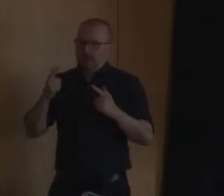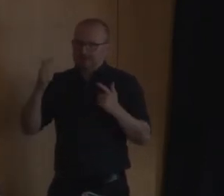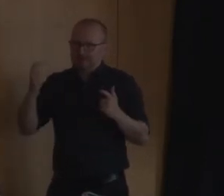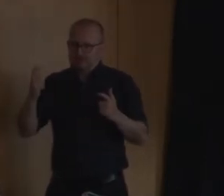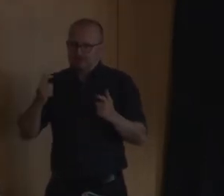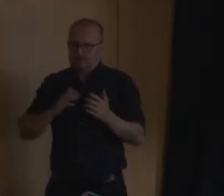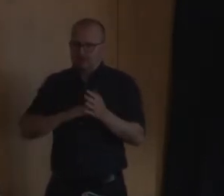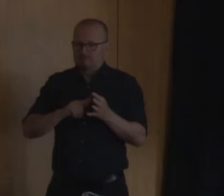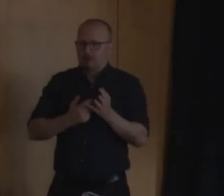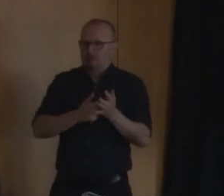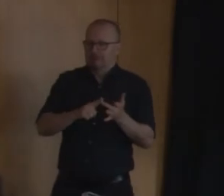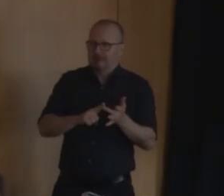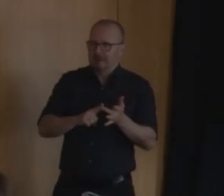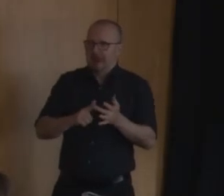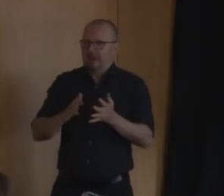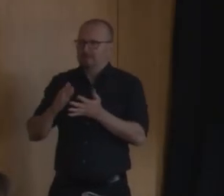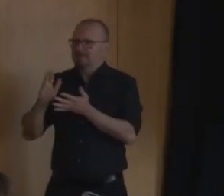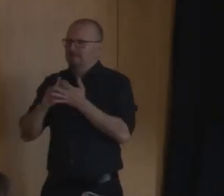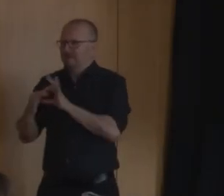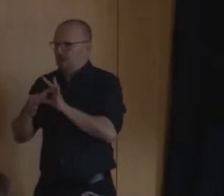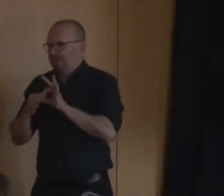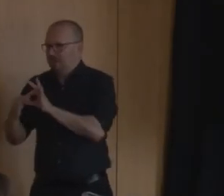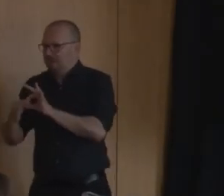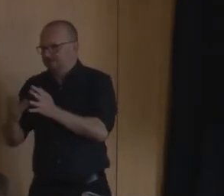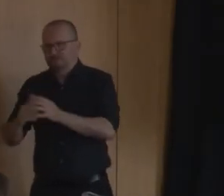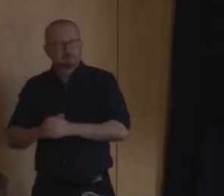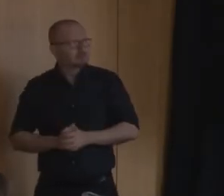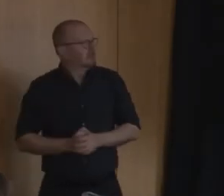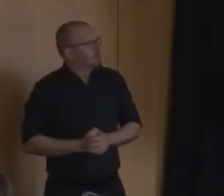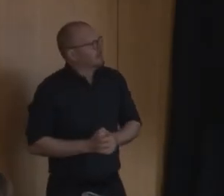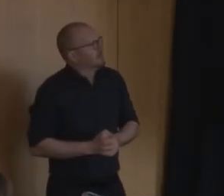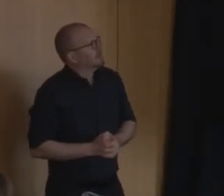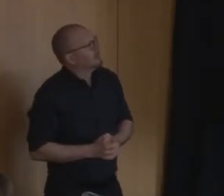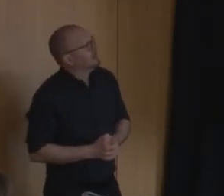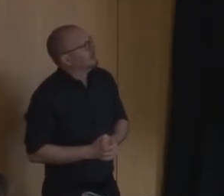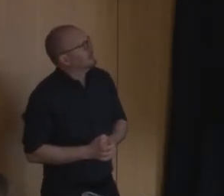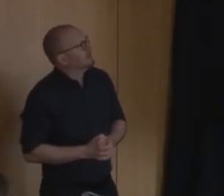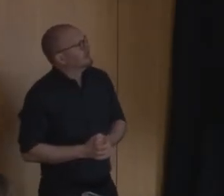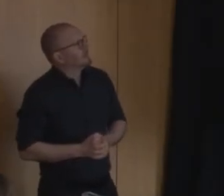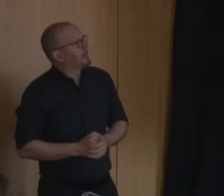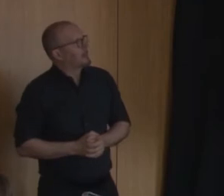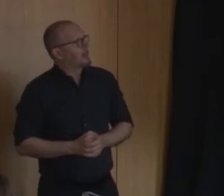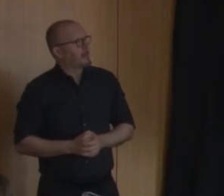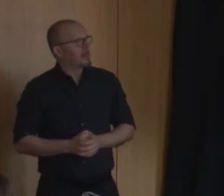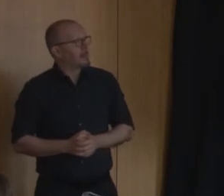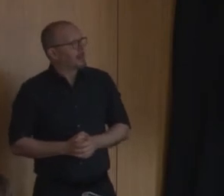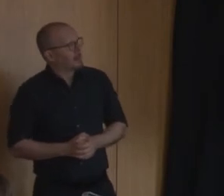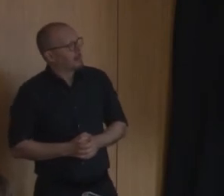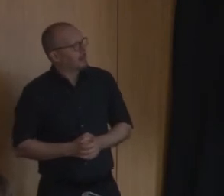to really soon. And the overall plan actually shows those big ideas because they form the structure. From bottom